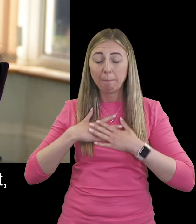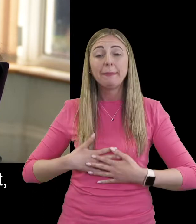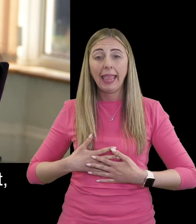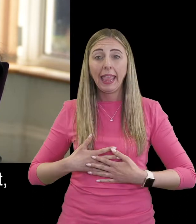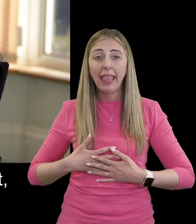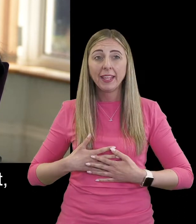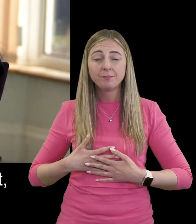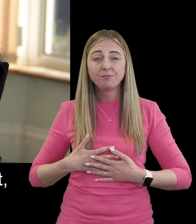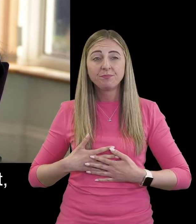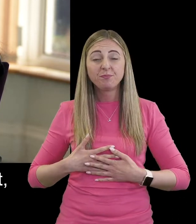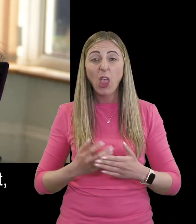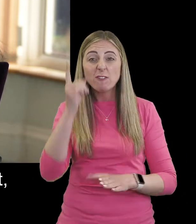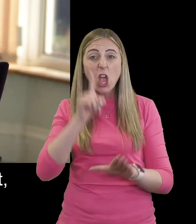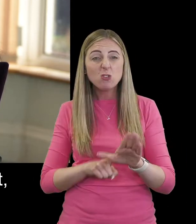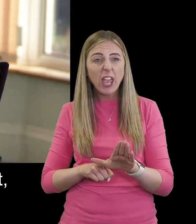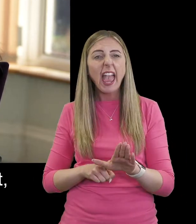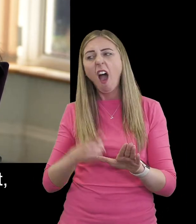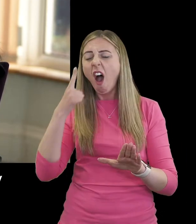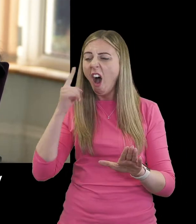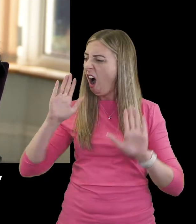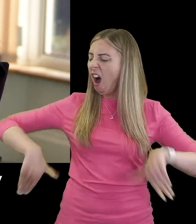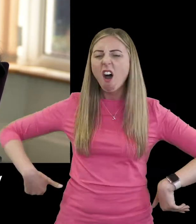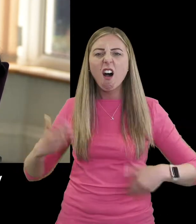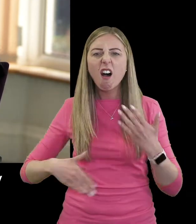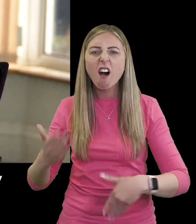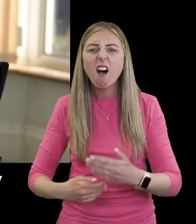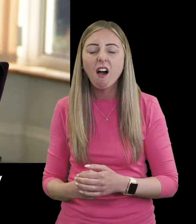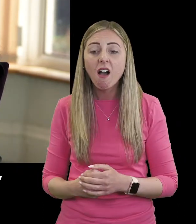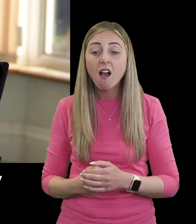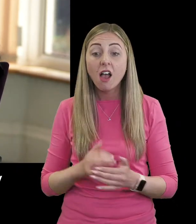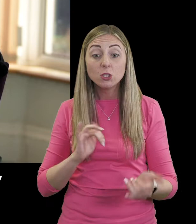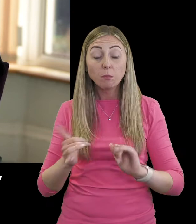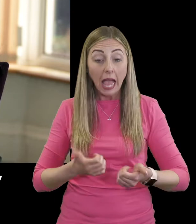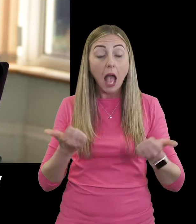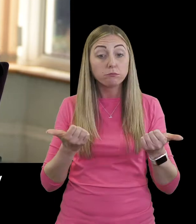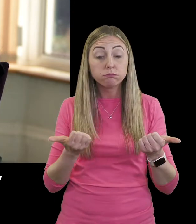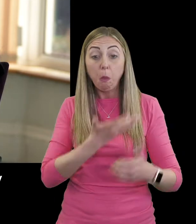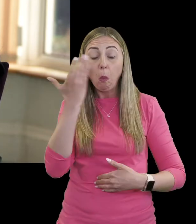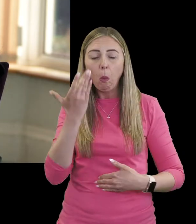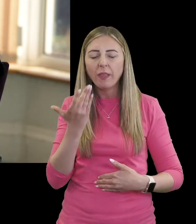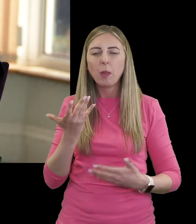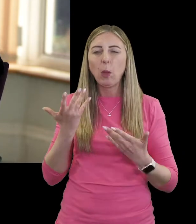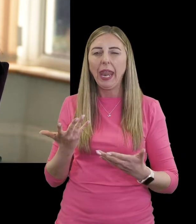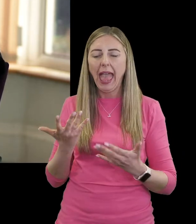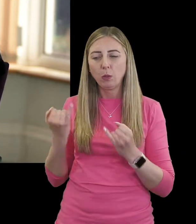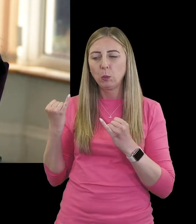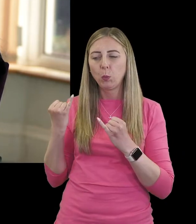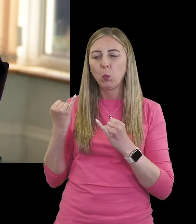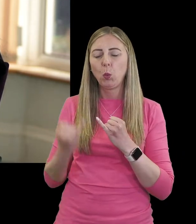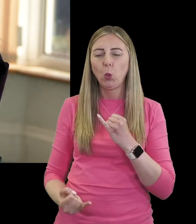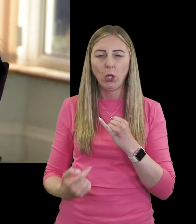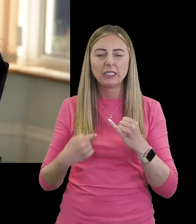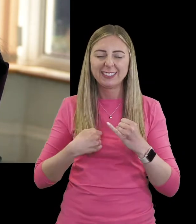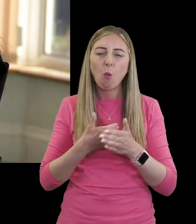in the first year, I sort of thought, oh, it'll go away, this. And actually at periods it did go away. That doesn't happen anymore. I have a low level